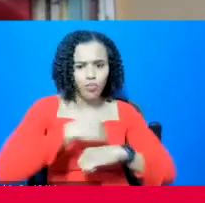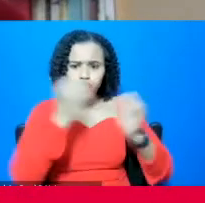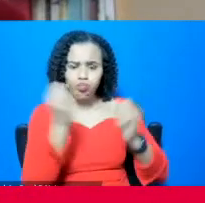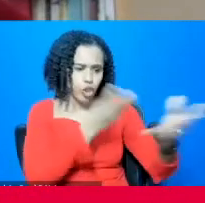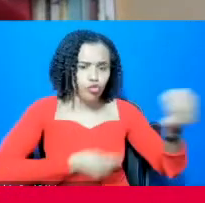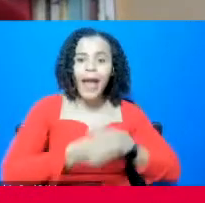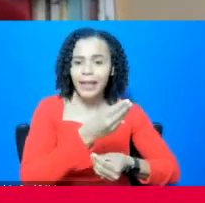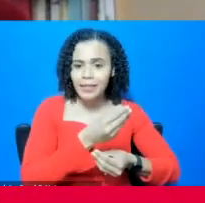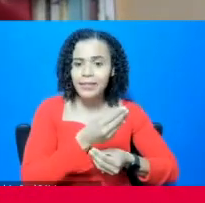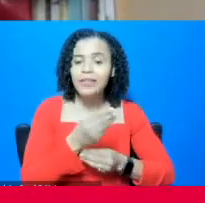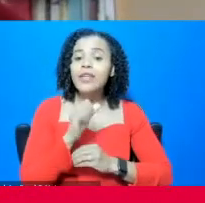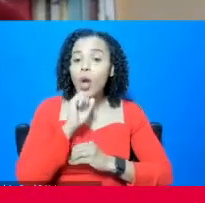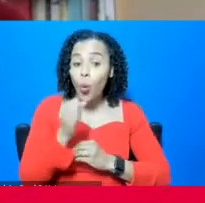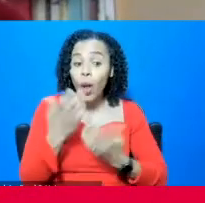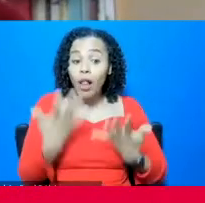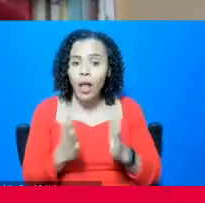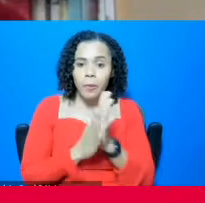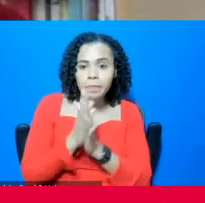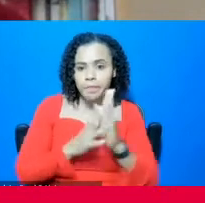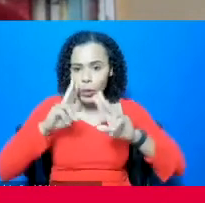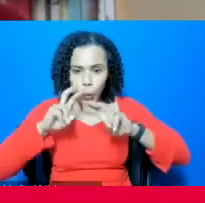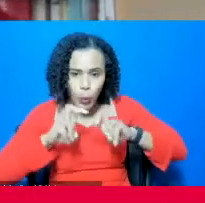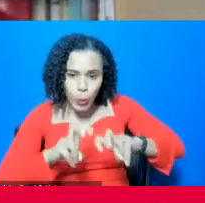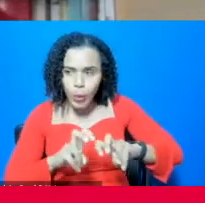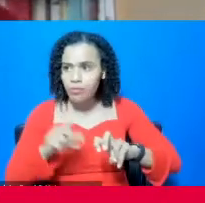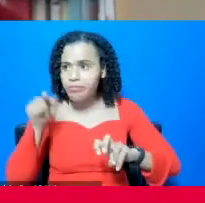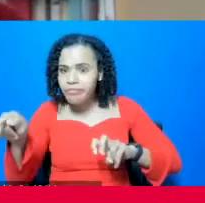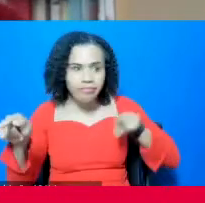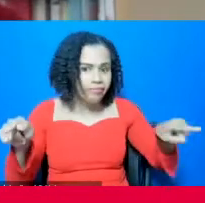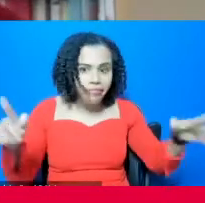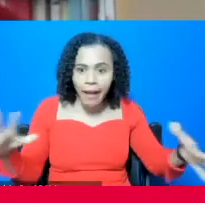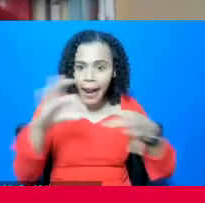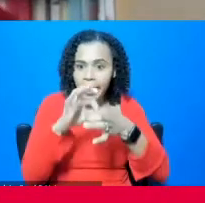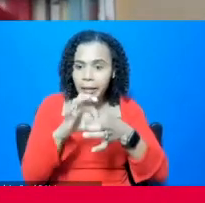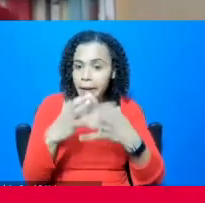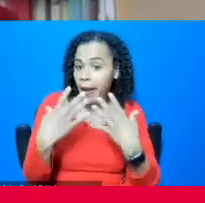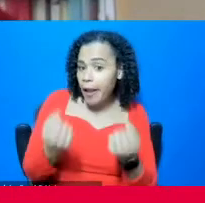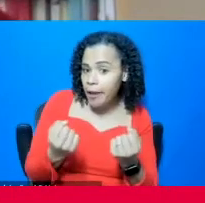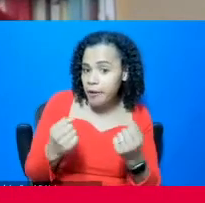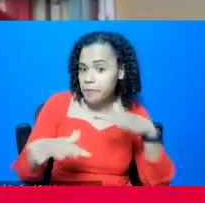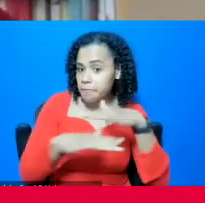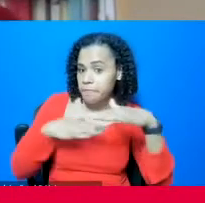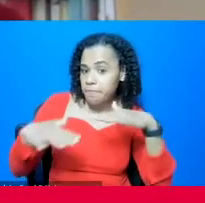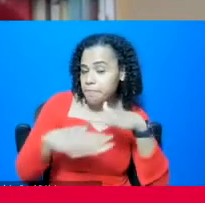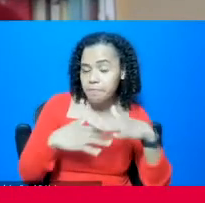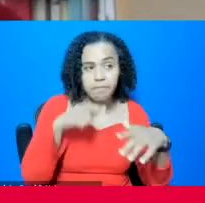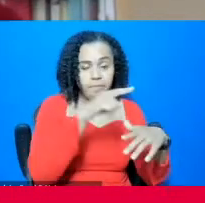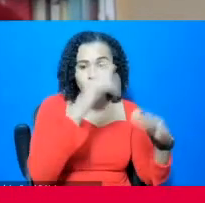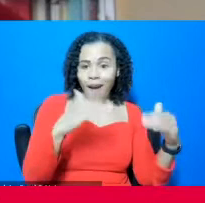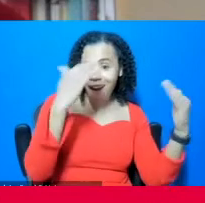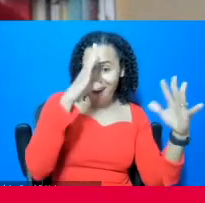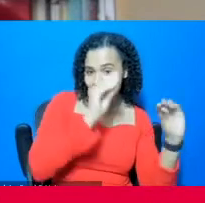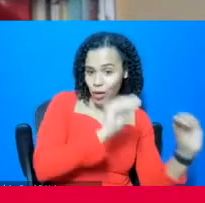In this panel, we're going to be exploring essentially the links between militarism and higher education,